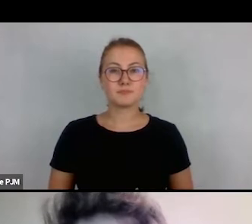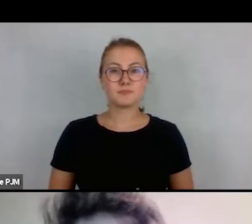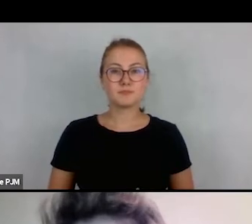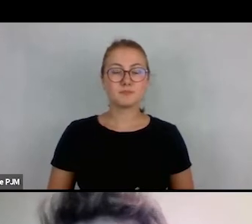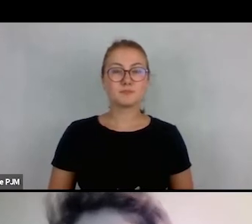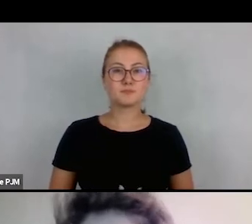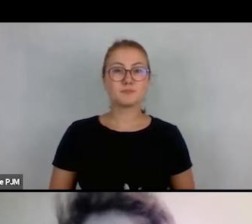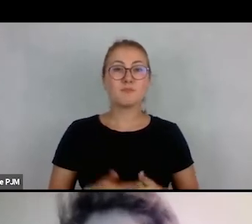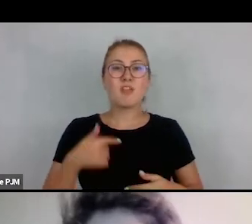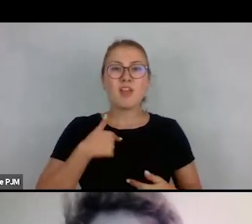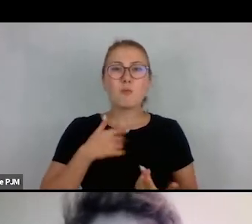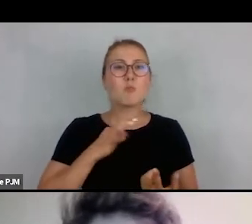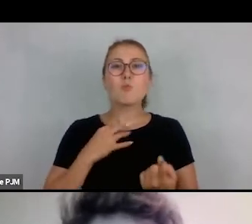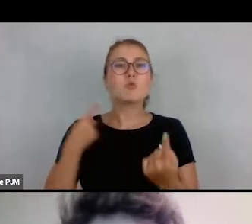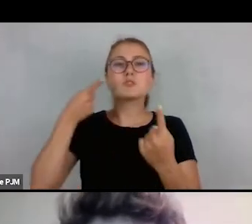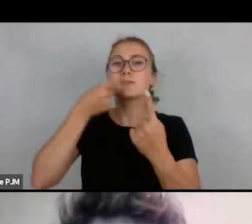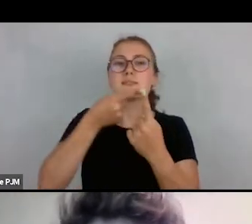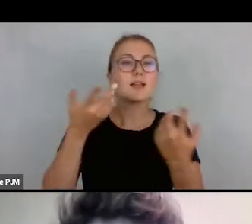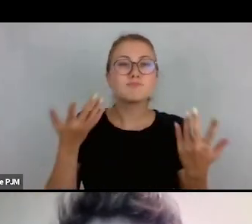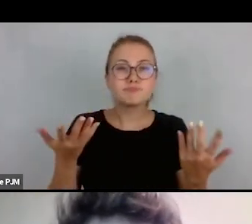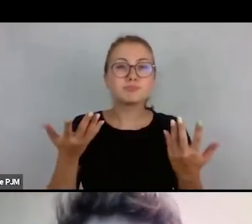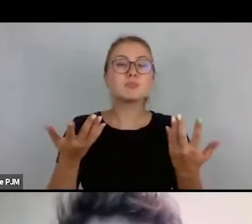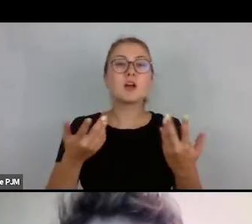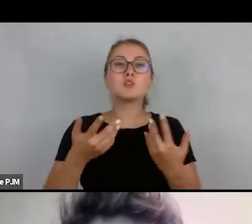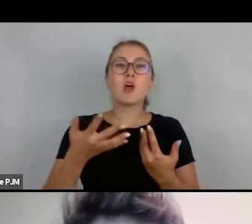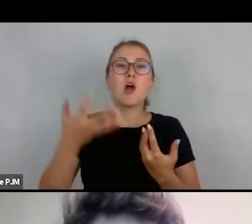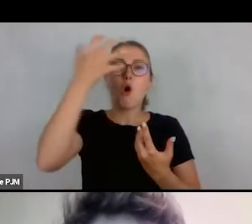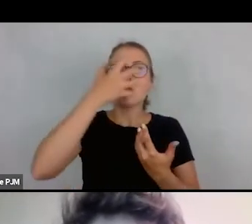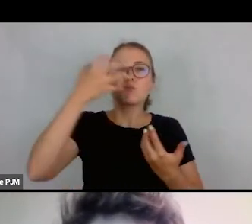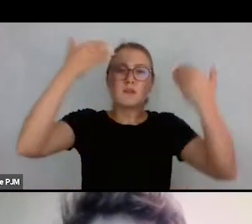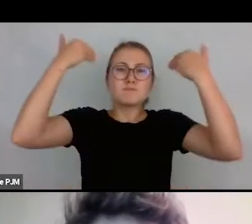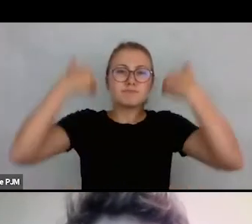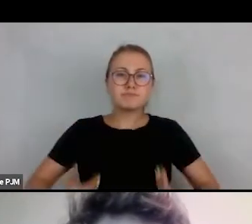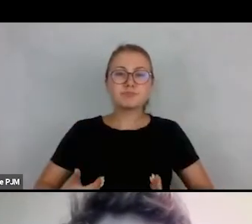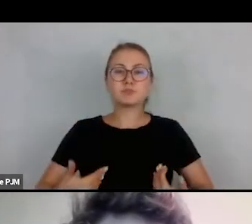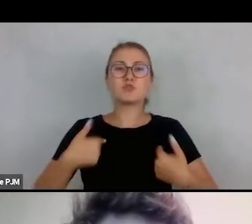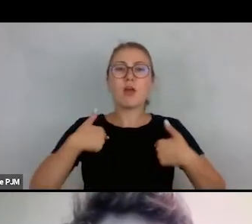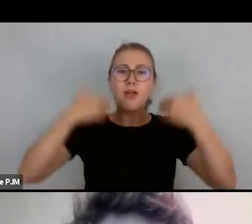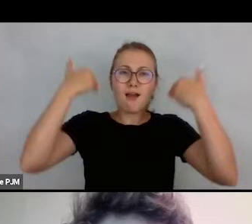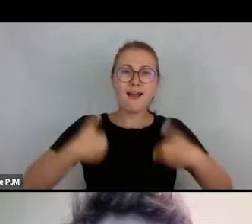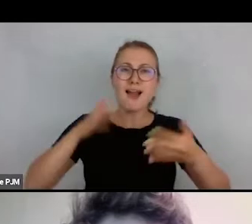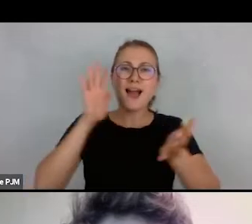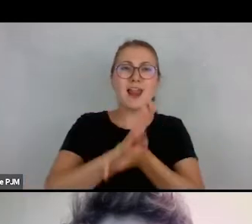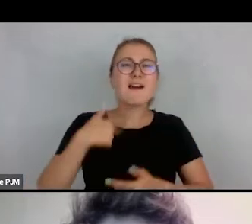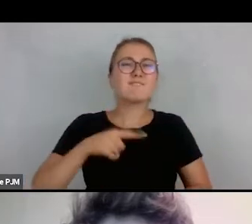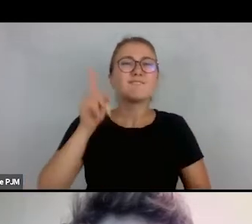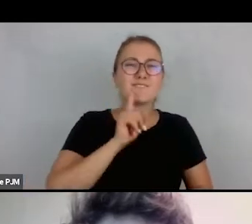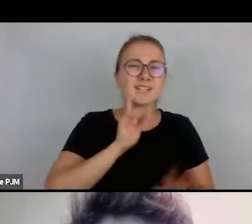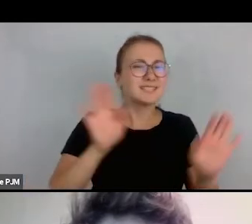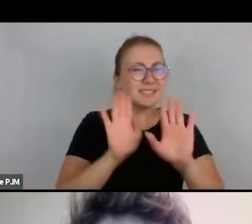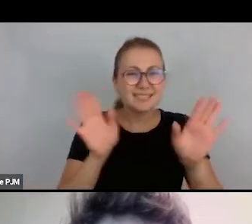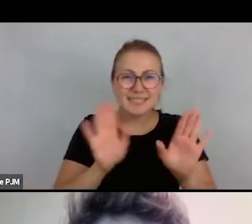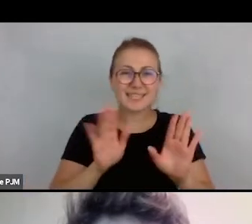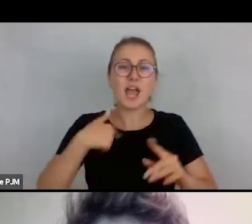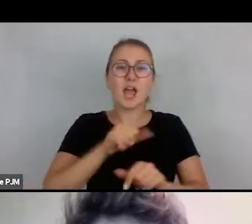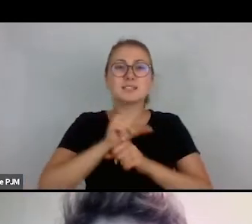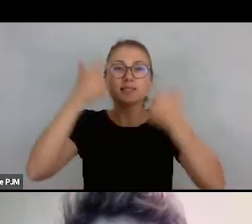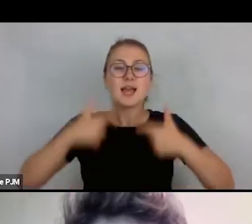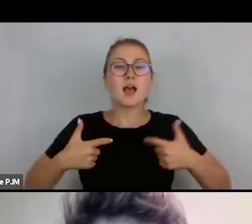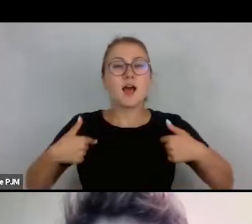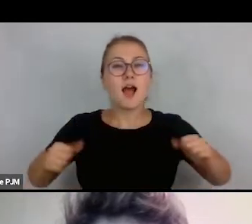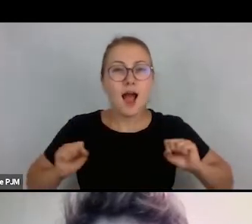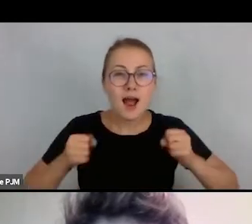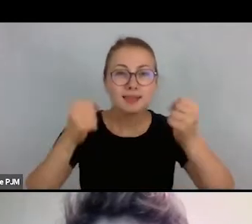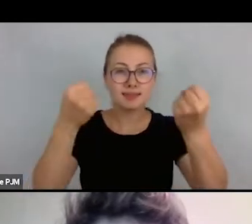activist, a social justice activist. And that is my project in life, is to figure out, well, how do